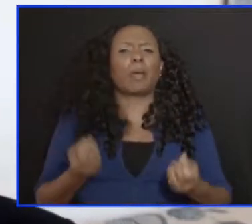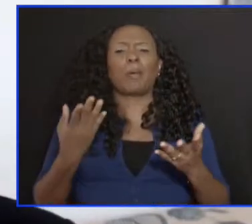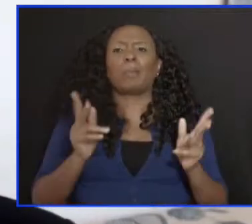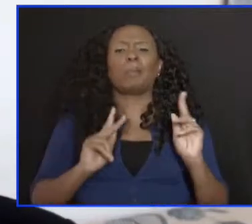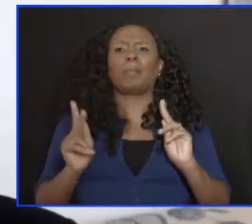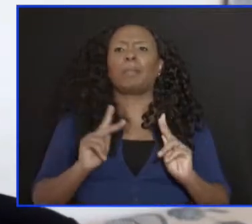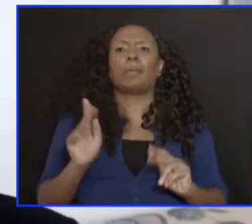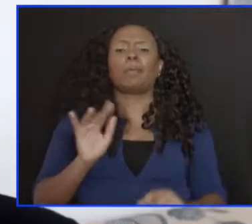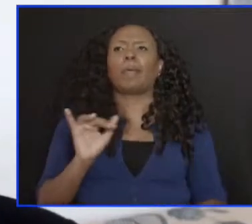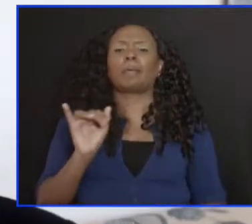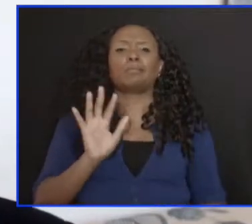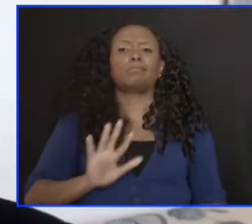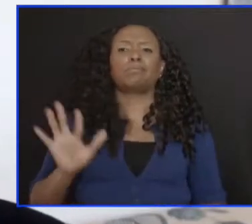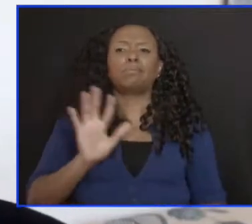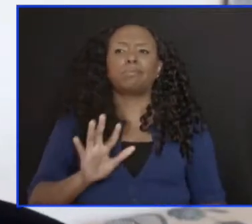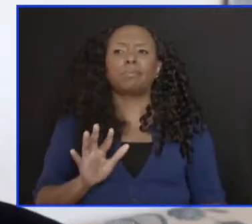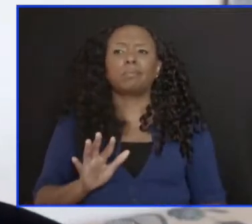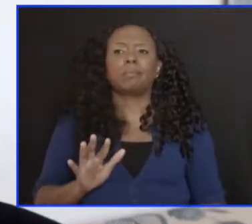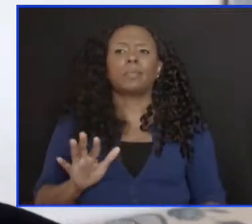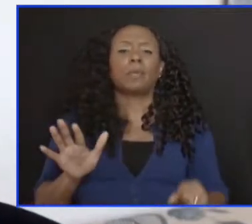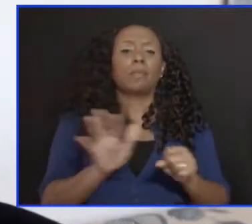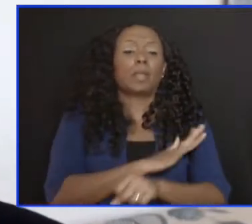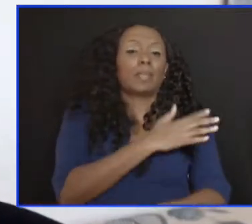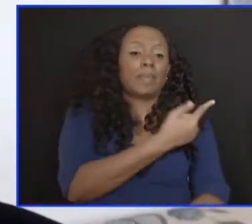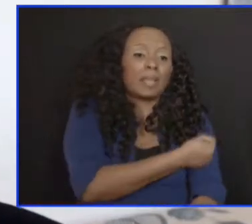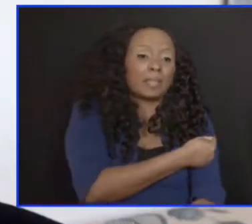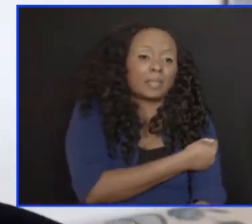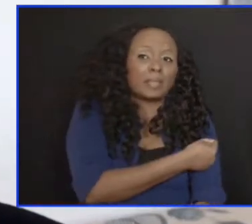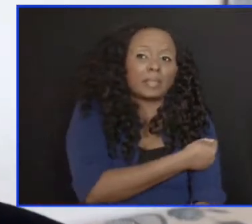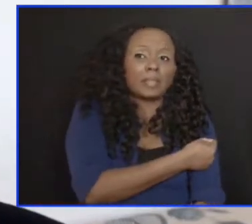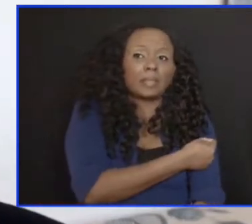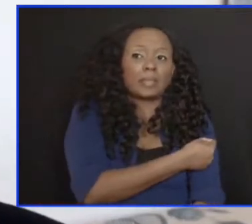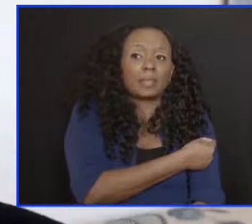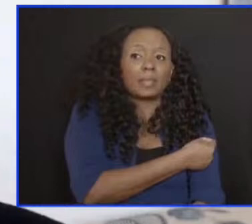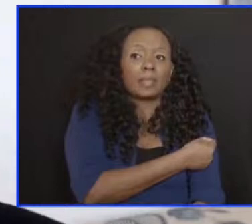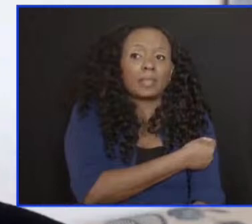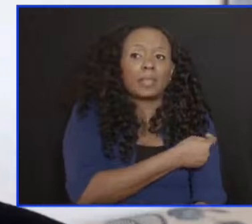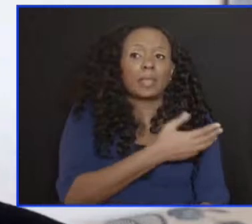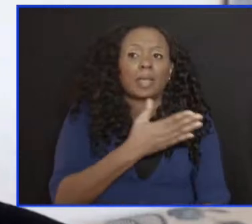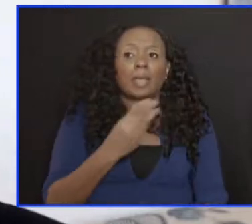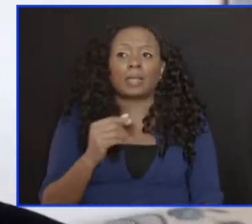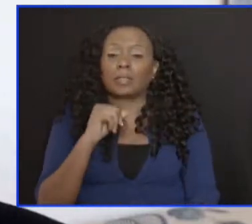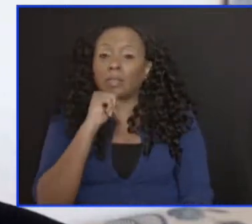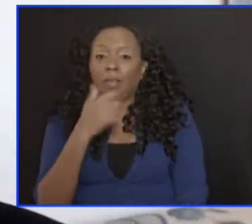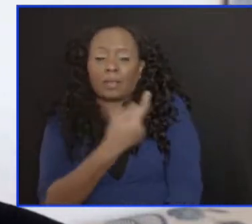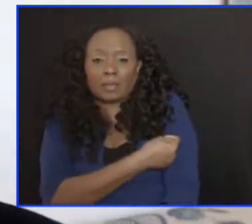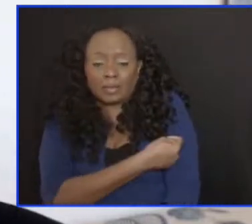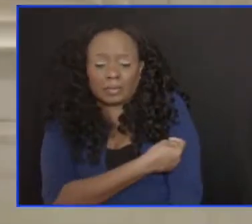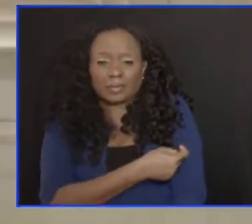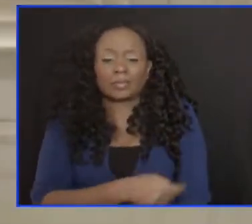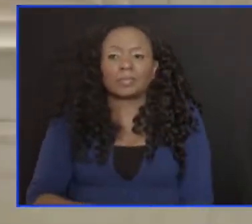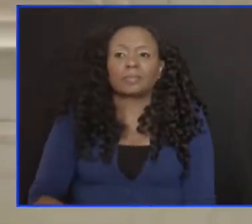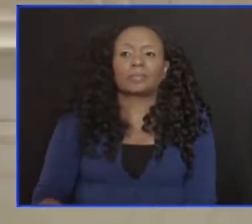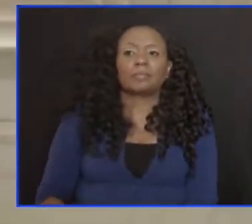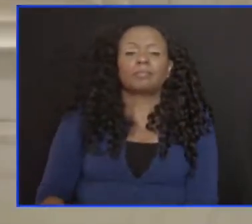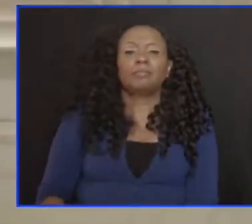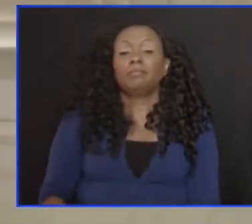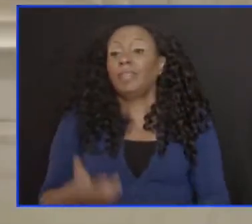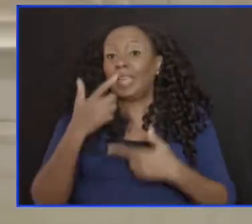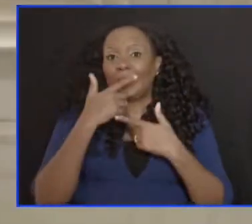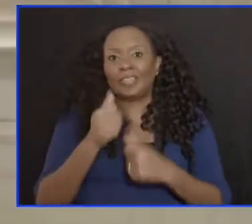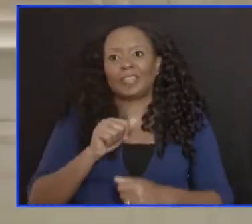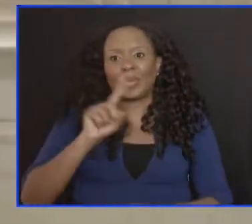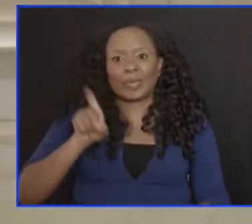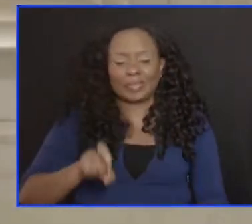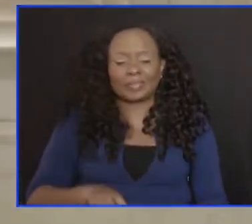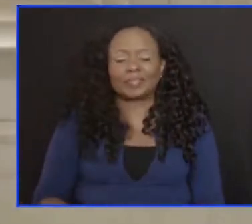regard? Yeah. The fully vaccinated versus the vaccinated. Thanks, David. Interesting question. But if you